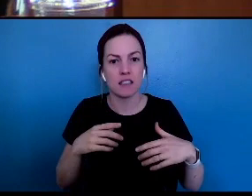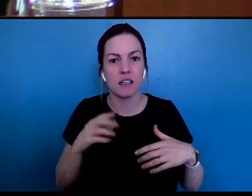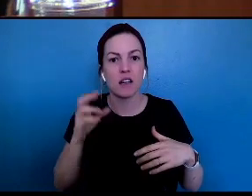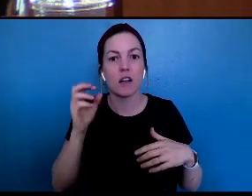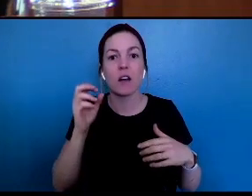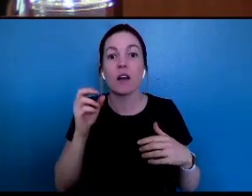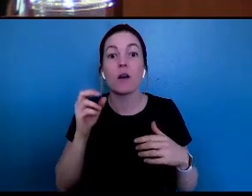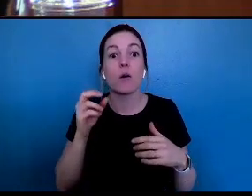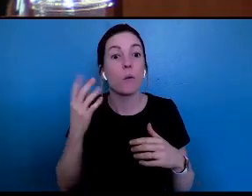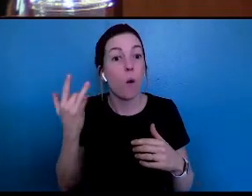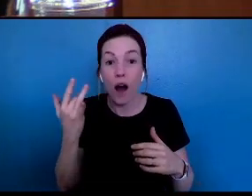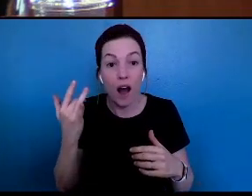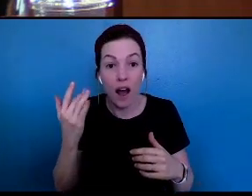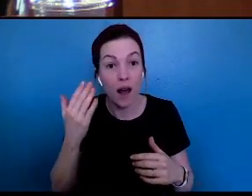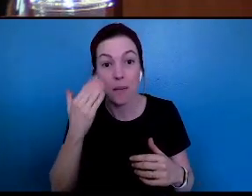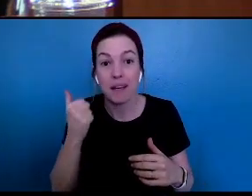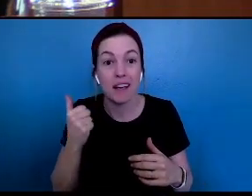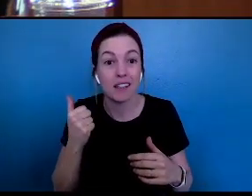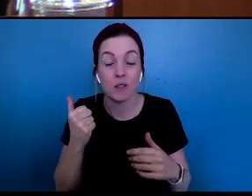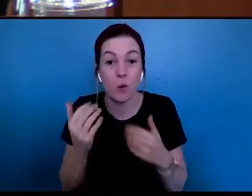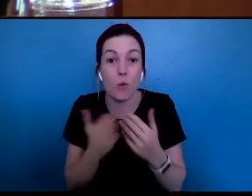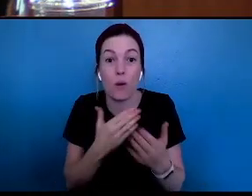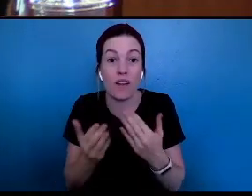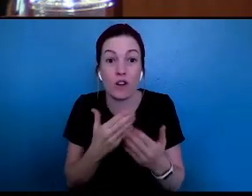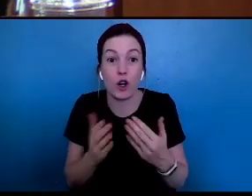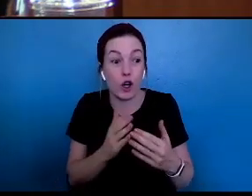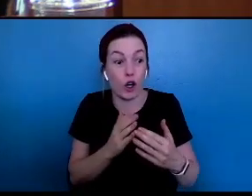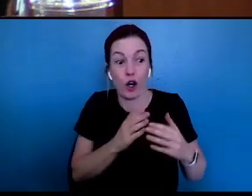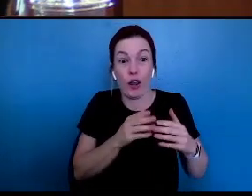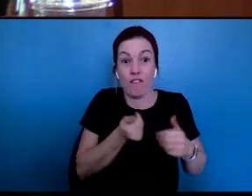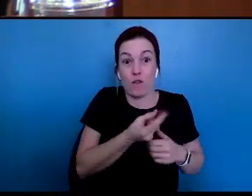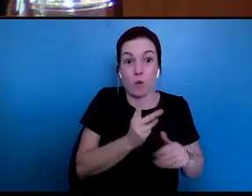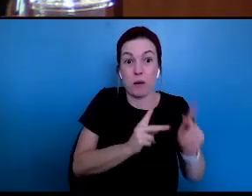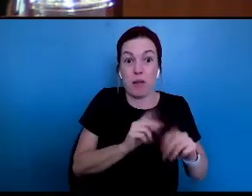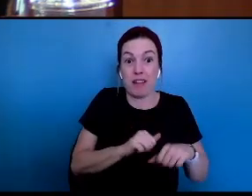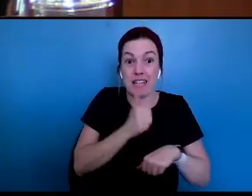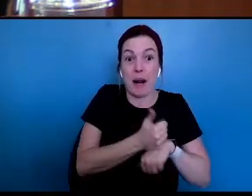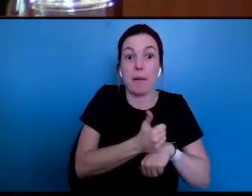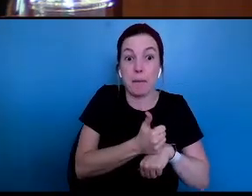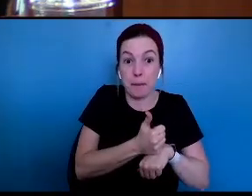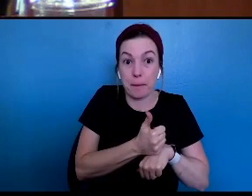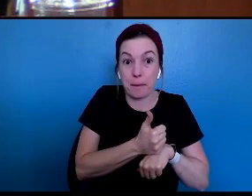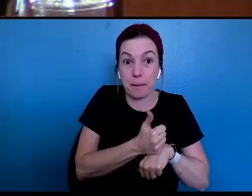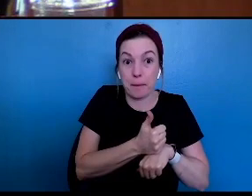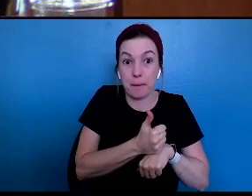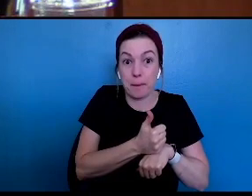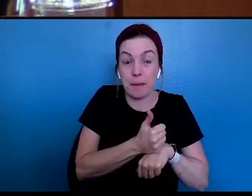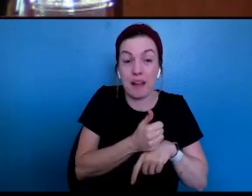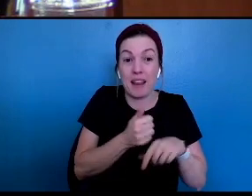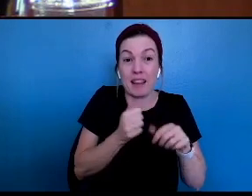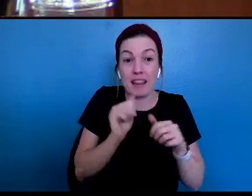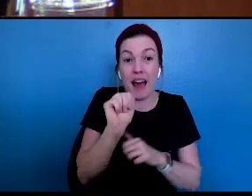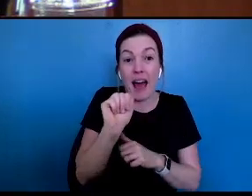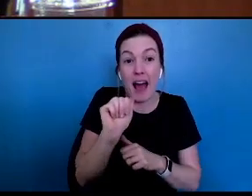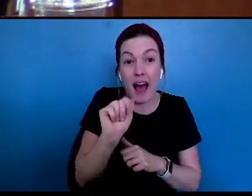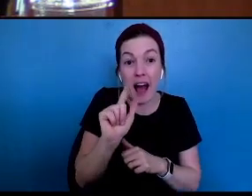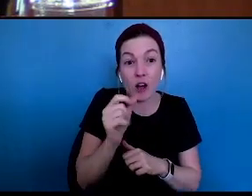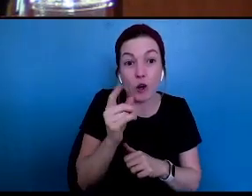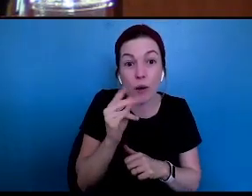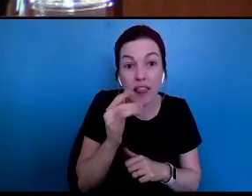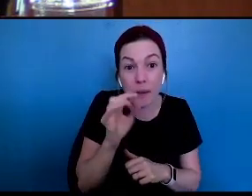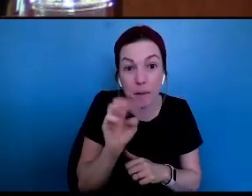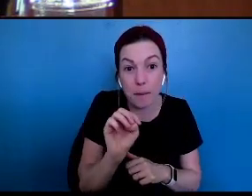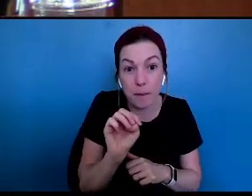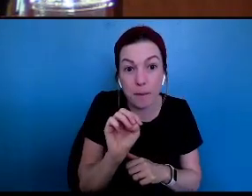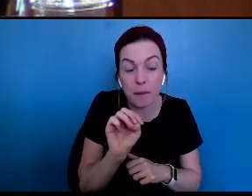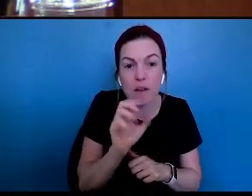engagement their algorithm uses amplify those voices that introduce toxicity and things like that. And so,